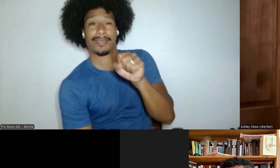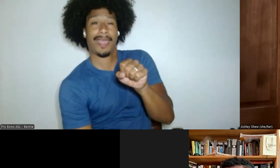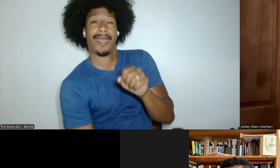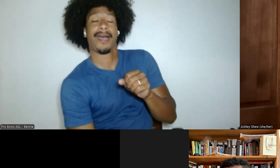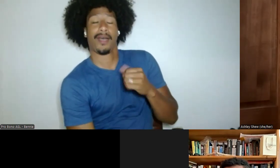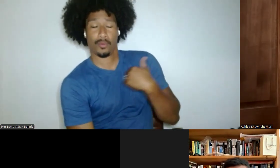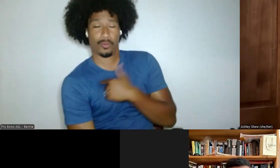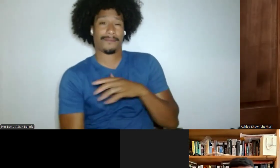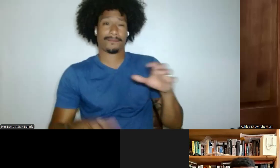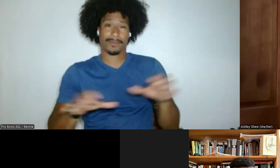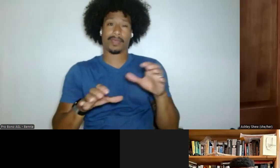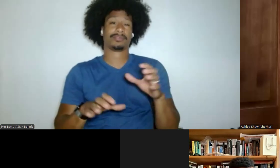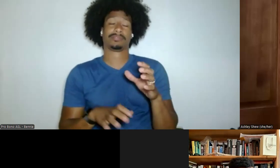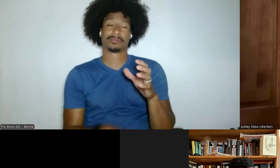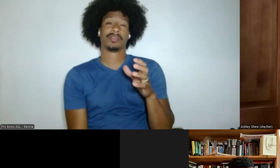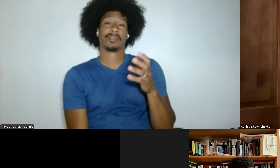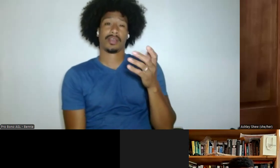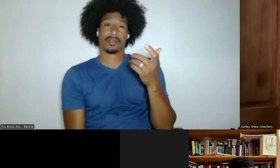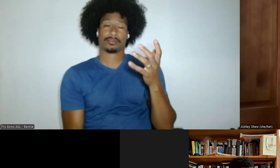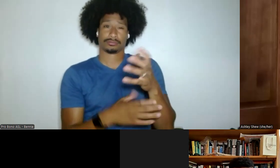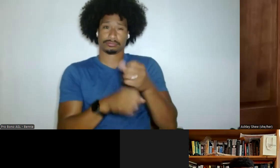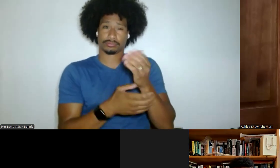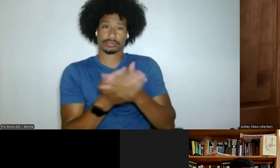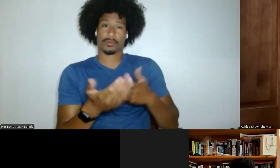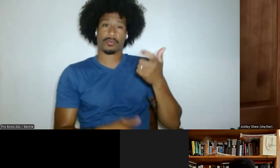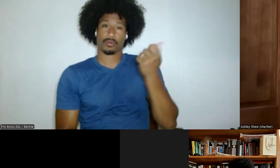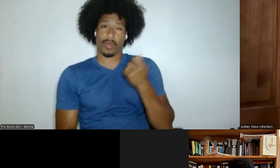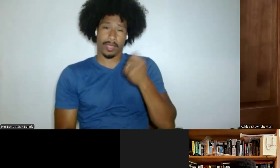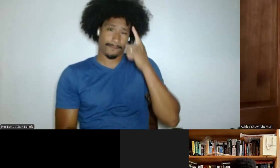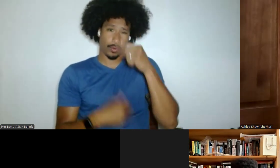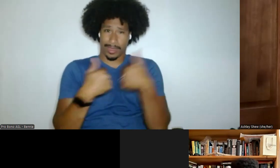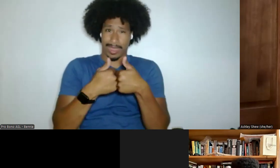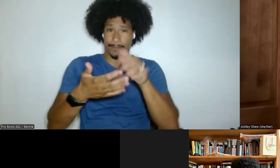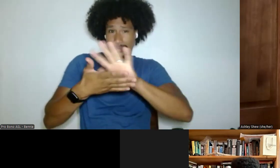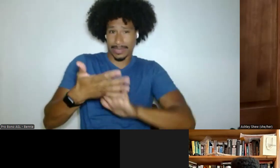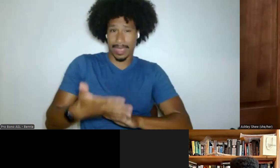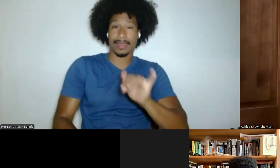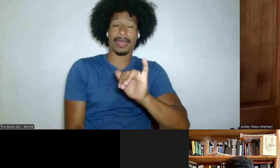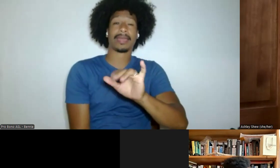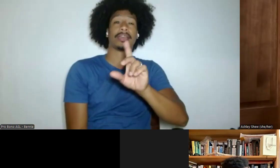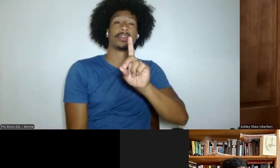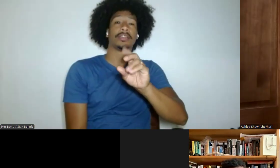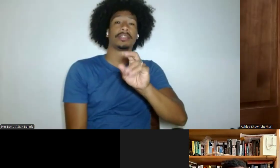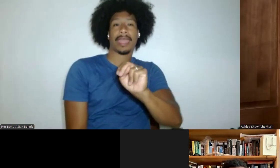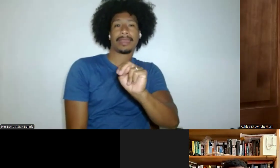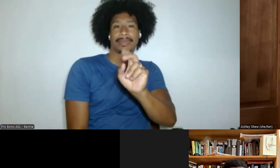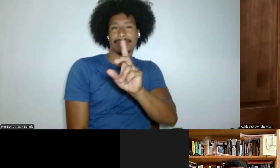done work consulting on like game design for a D&D accessible material group.